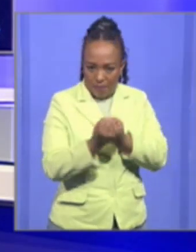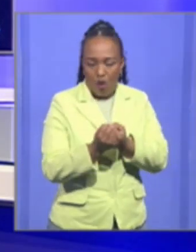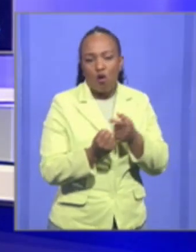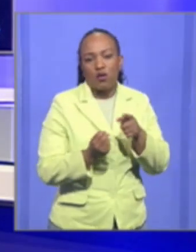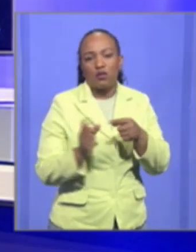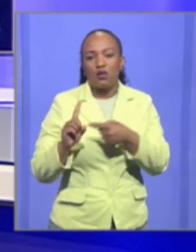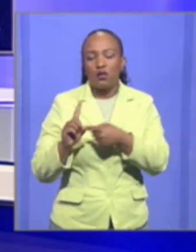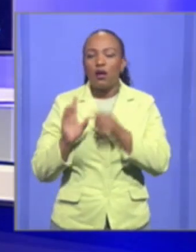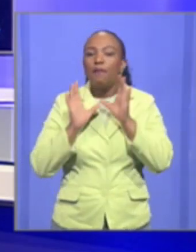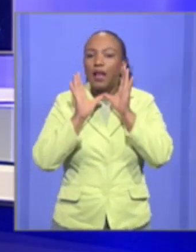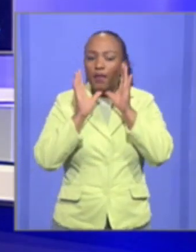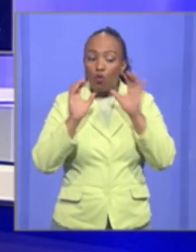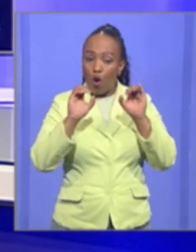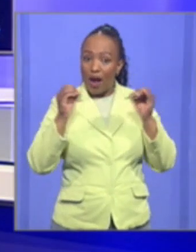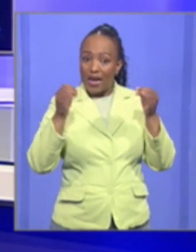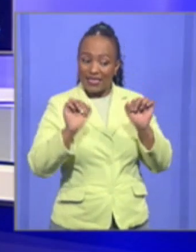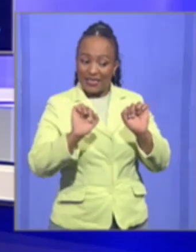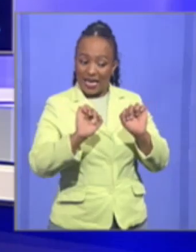mokgatlo ke wa gagwe.